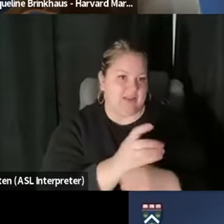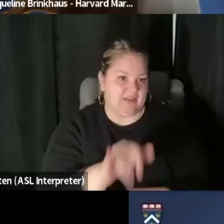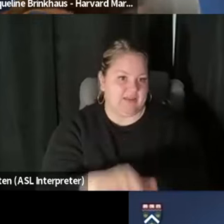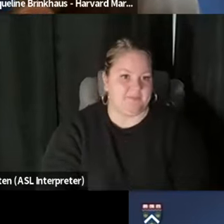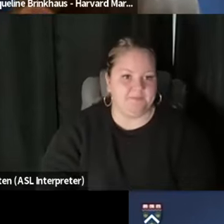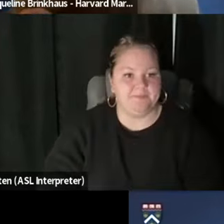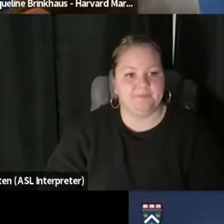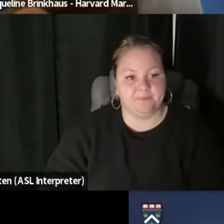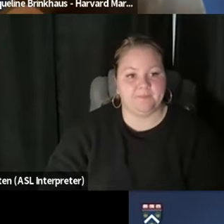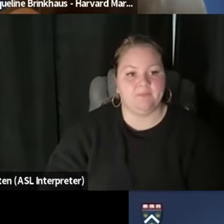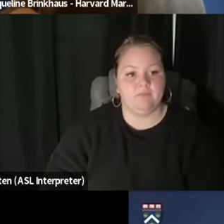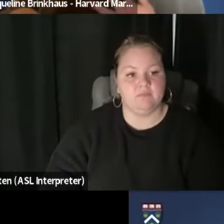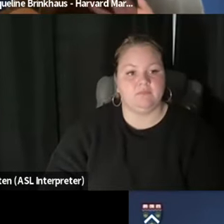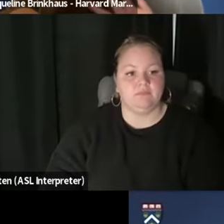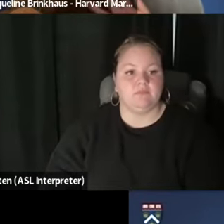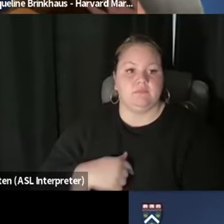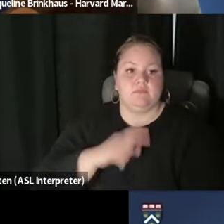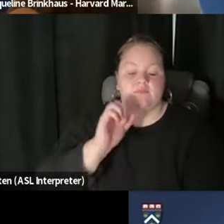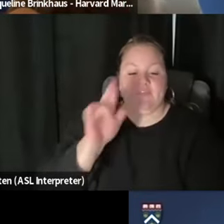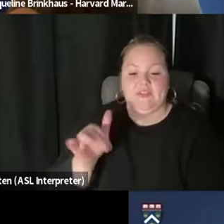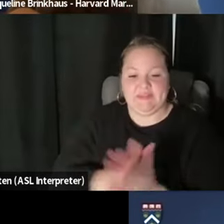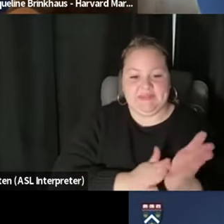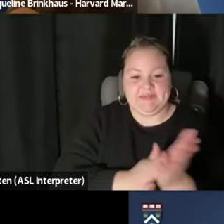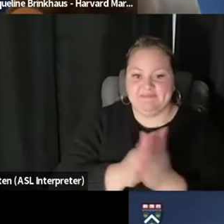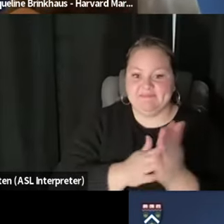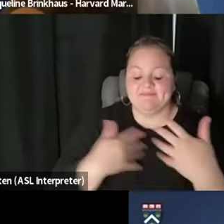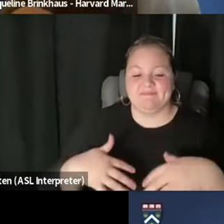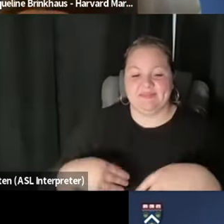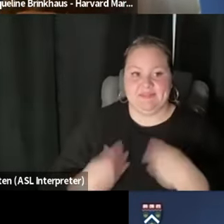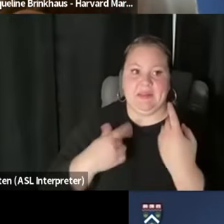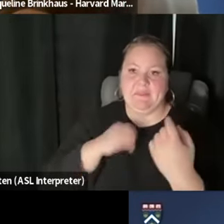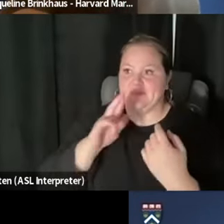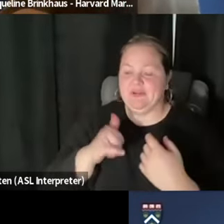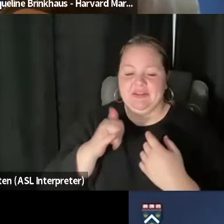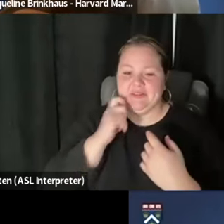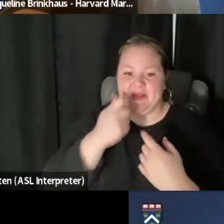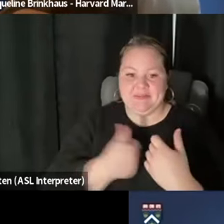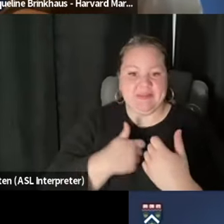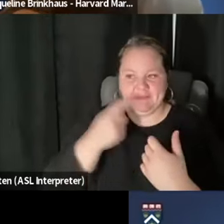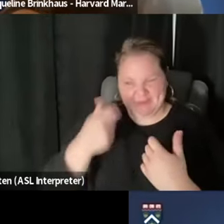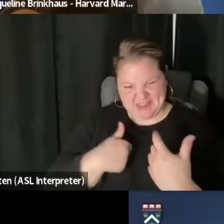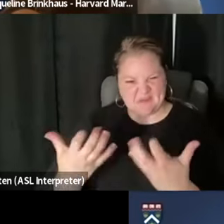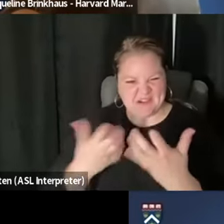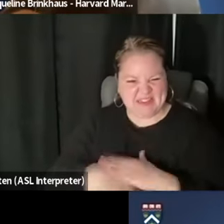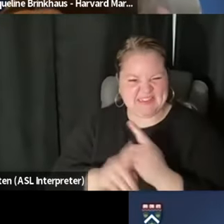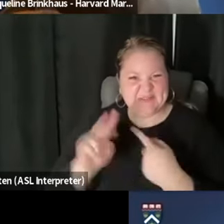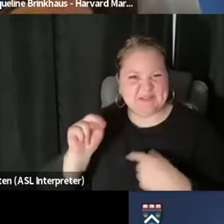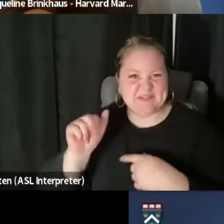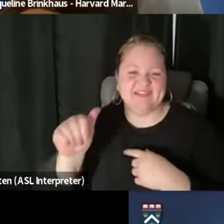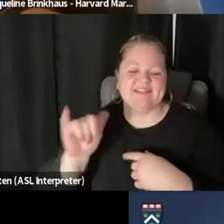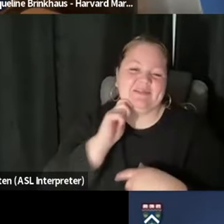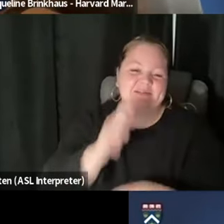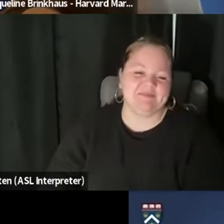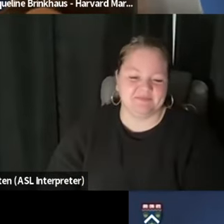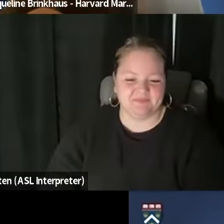That is truly inspiring. I am jealous myself. Might have to sign up right now just to get some access to NASA. Awesome. Kislay,